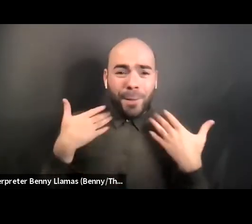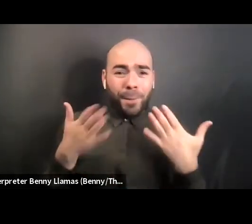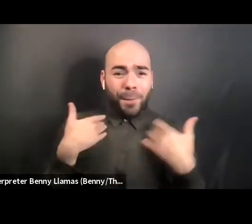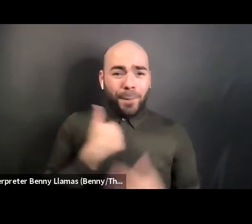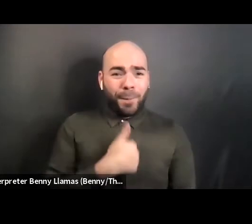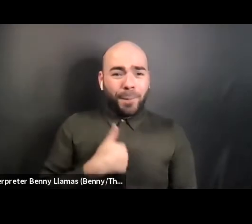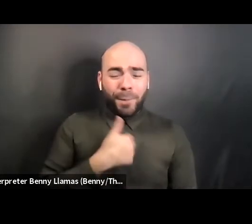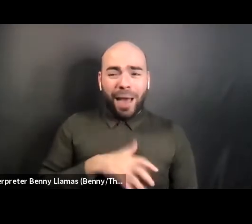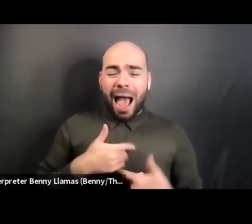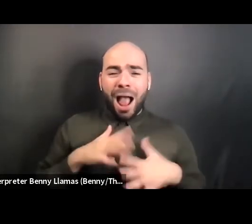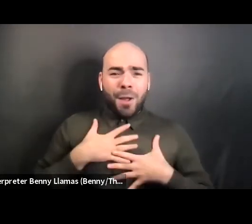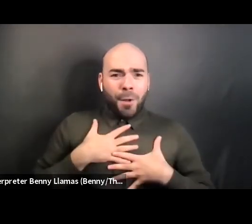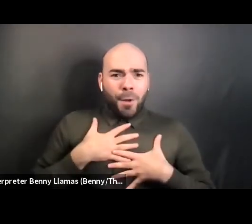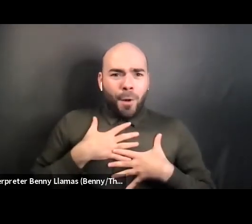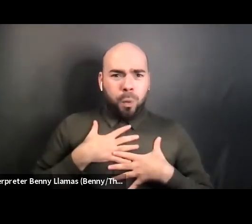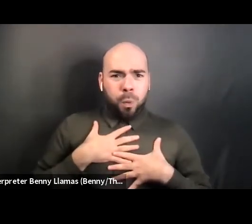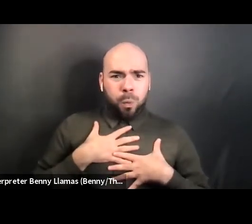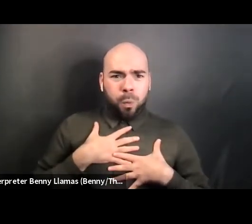breathe for a second.